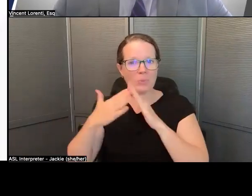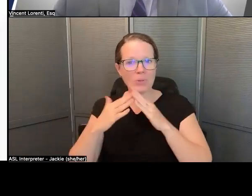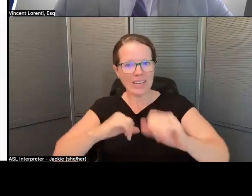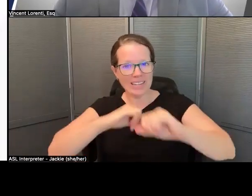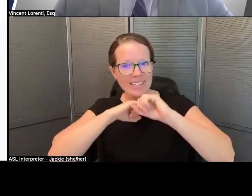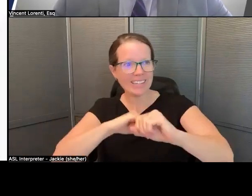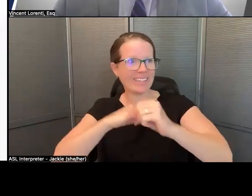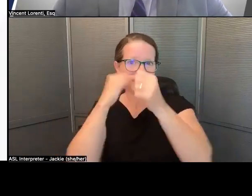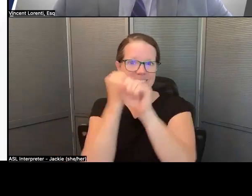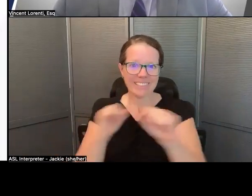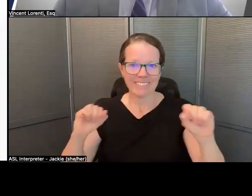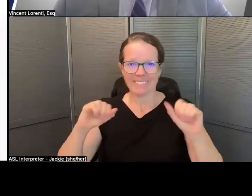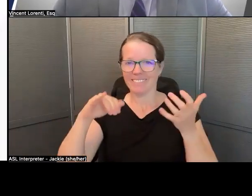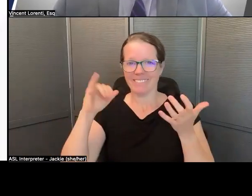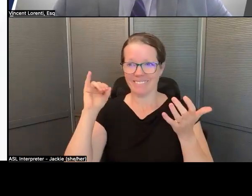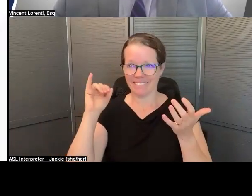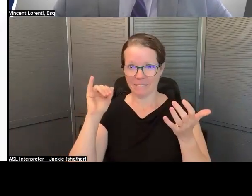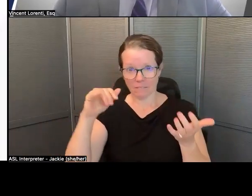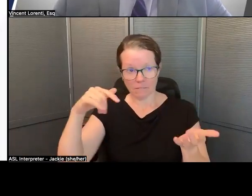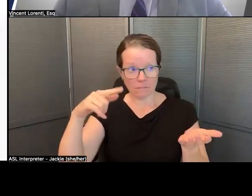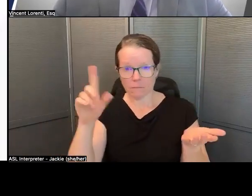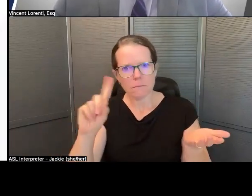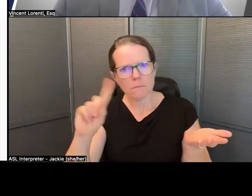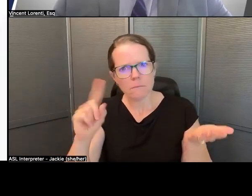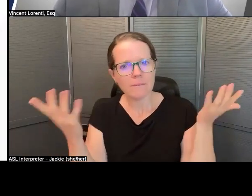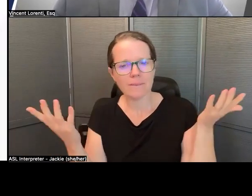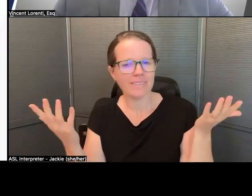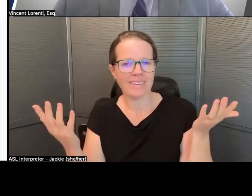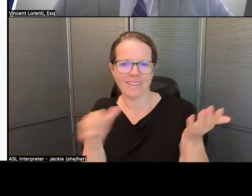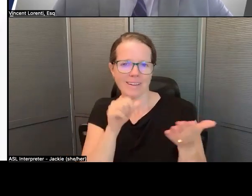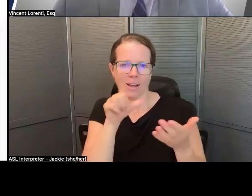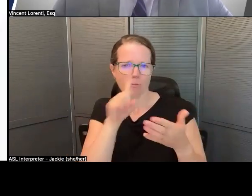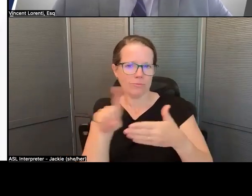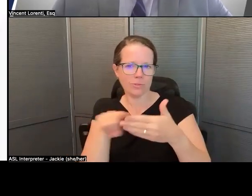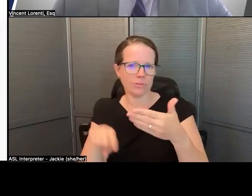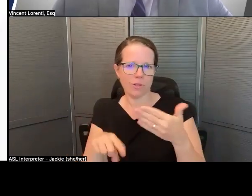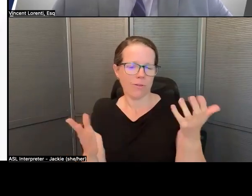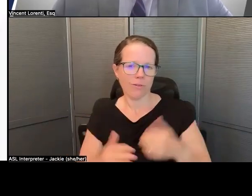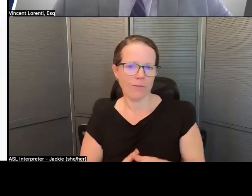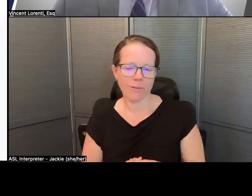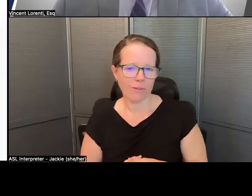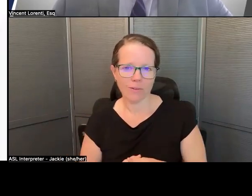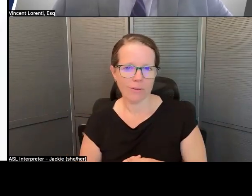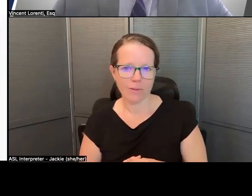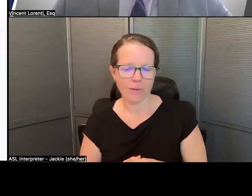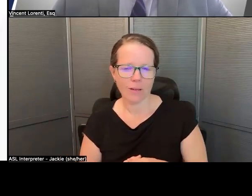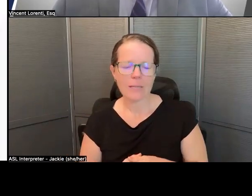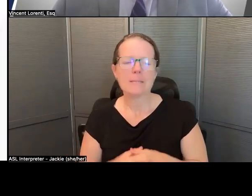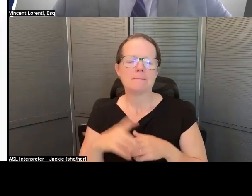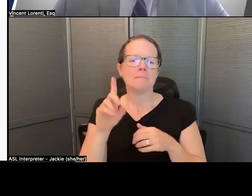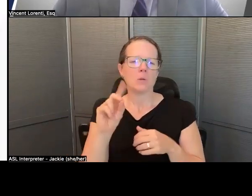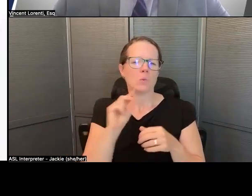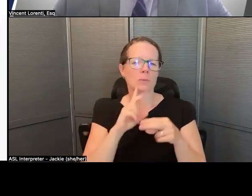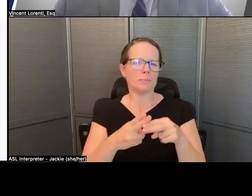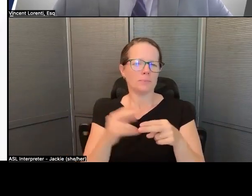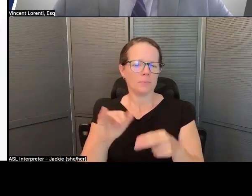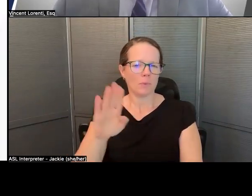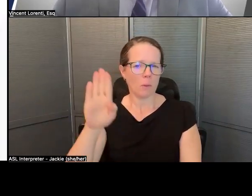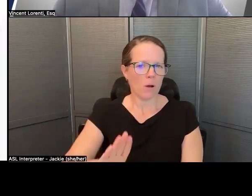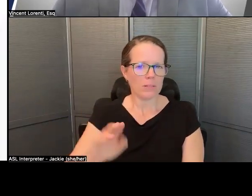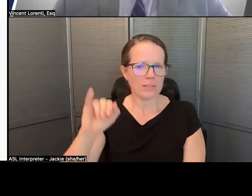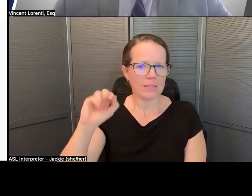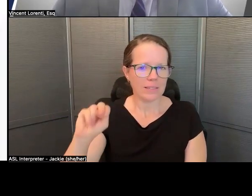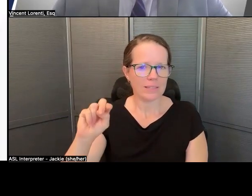expect. The other thing I wanted to point out just briefly before we move to the next slide is that Boston Indicators, which I've highlighted here